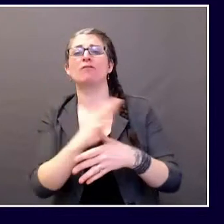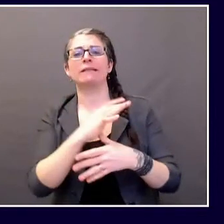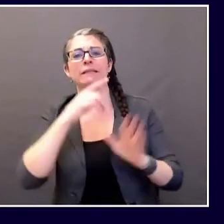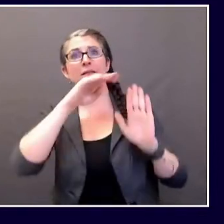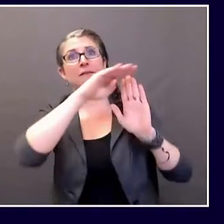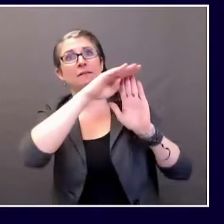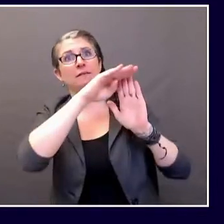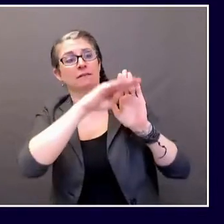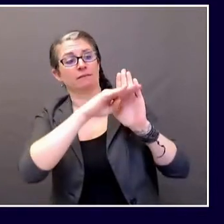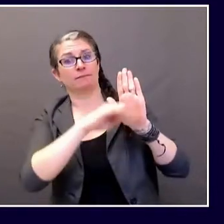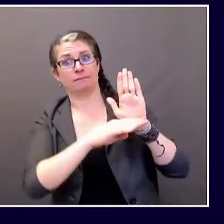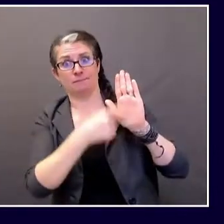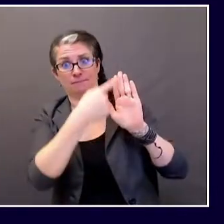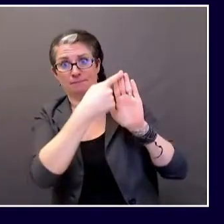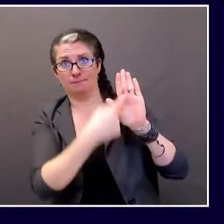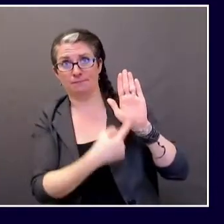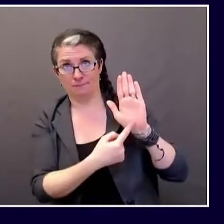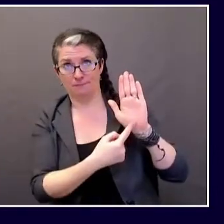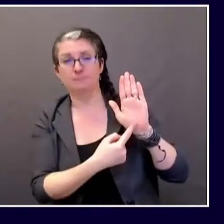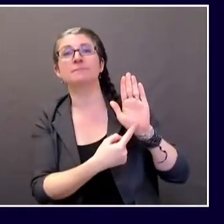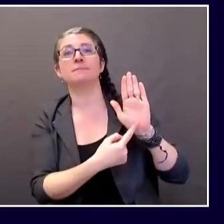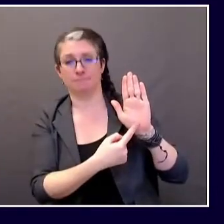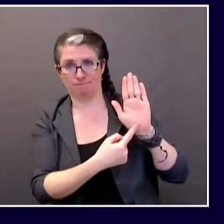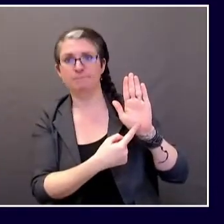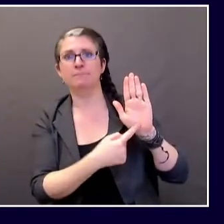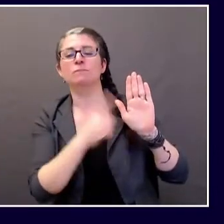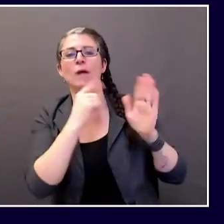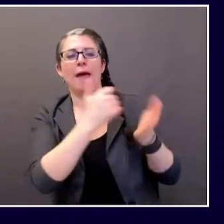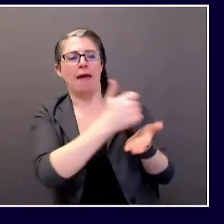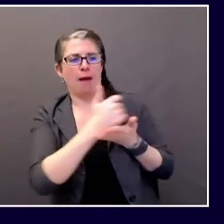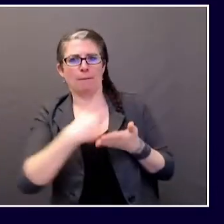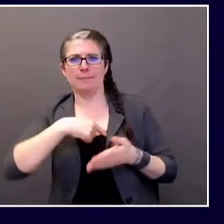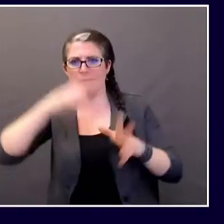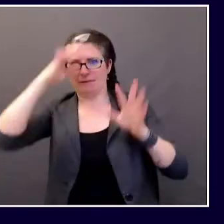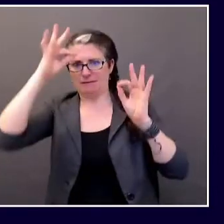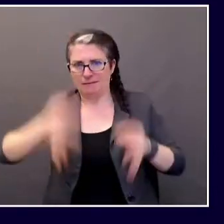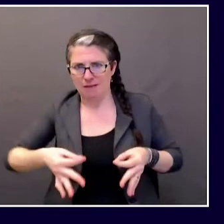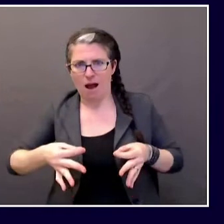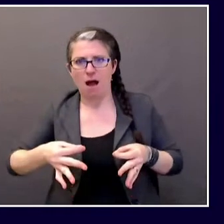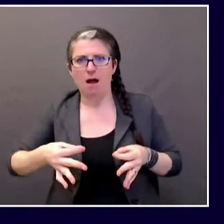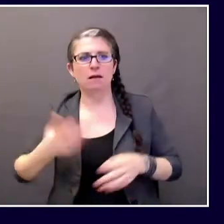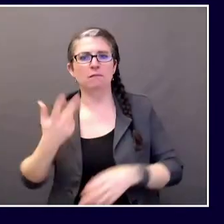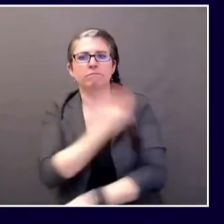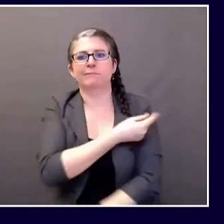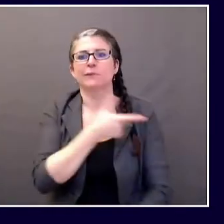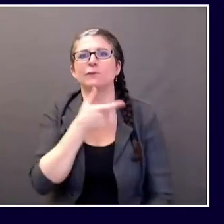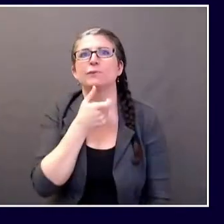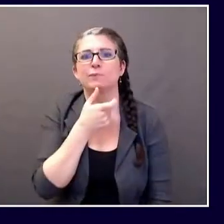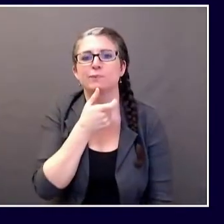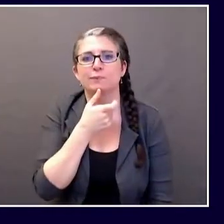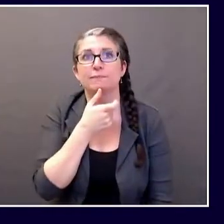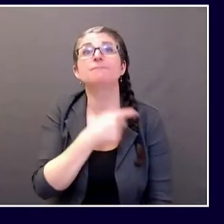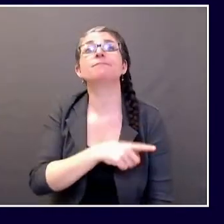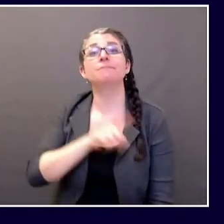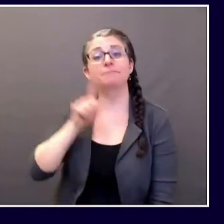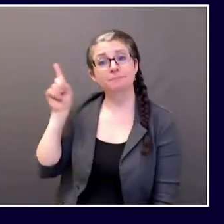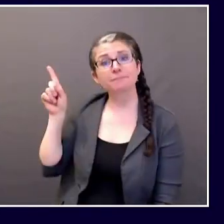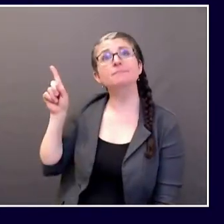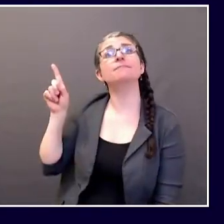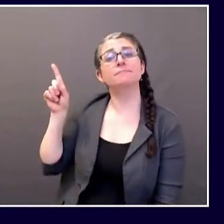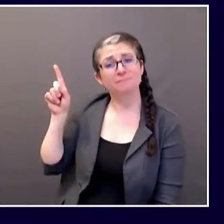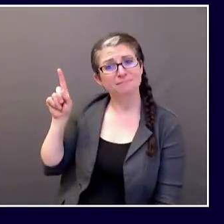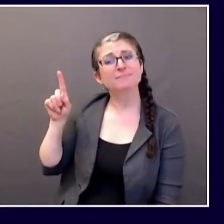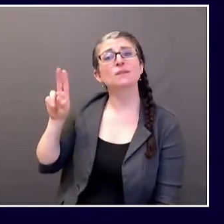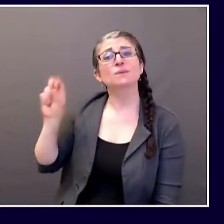And on that score, Governor Mills has numerous times stressed that the principle that she is striving